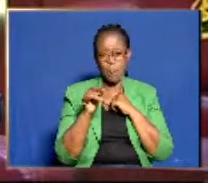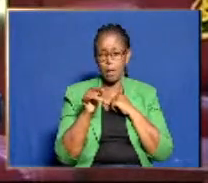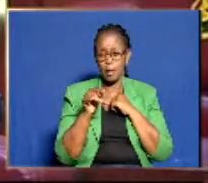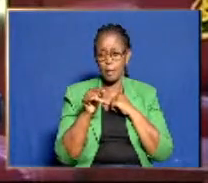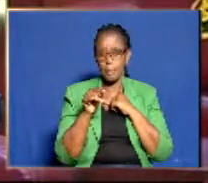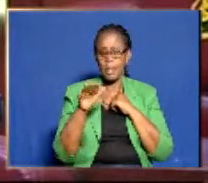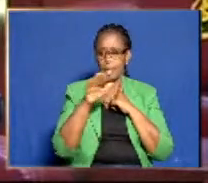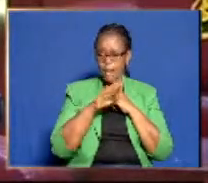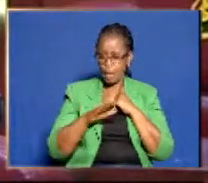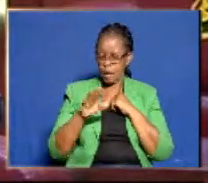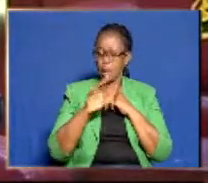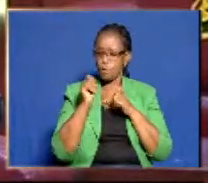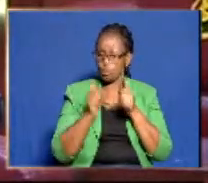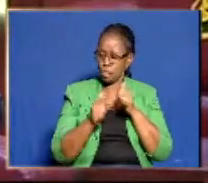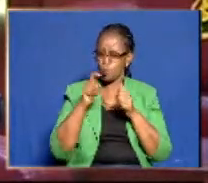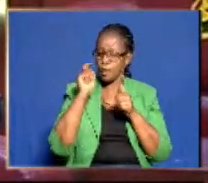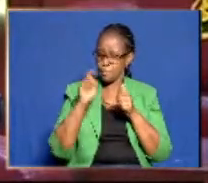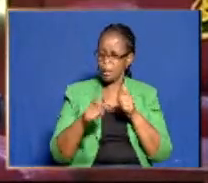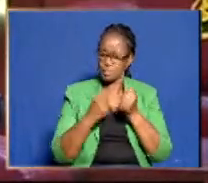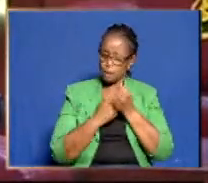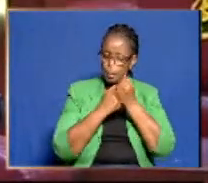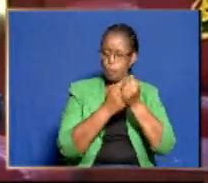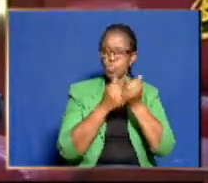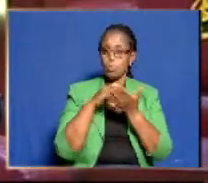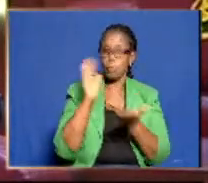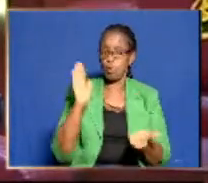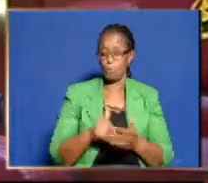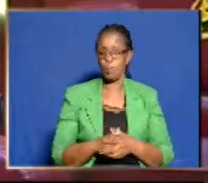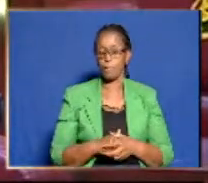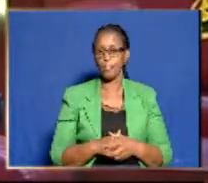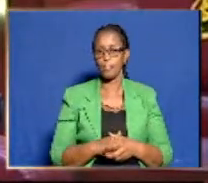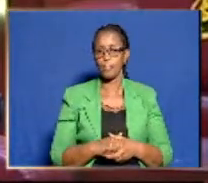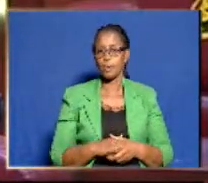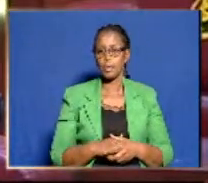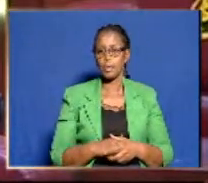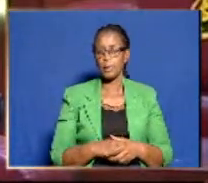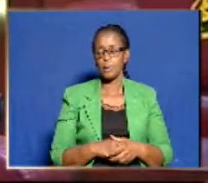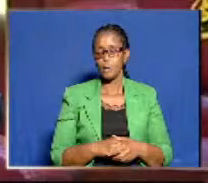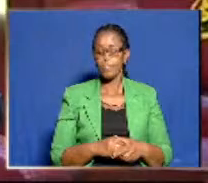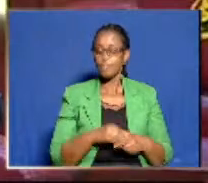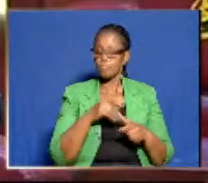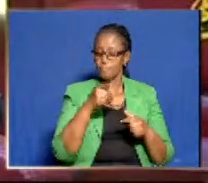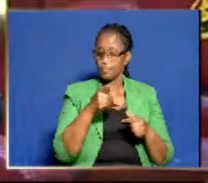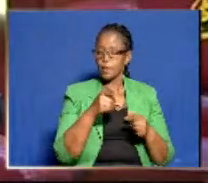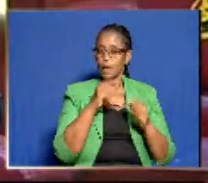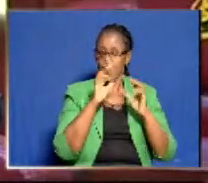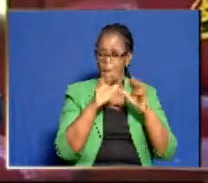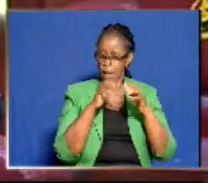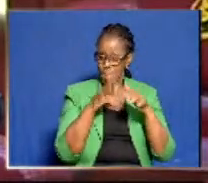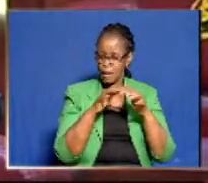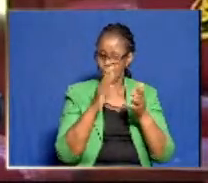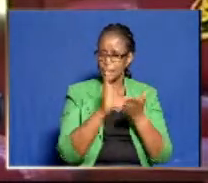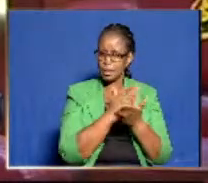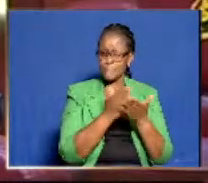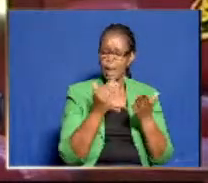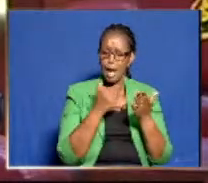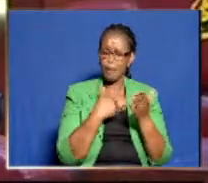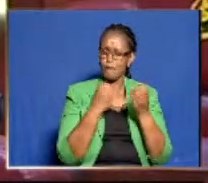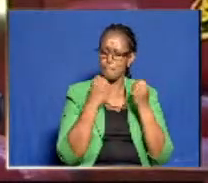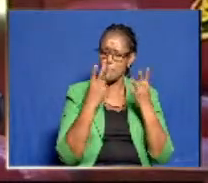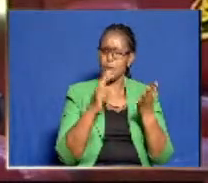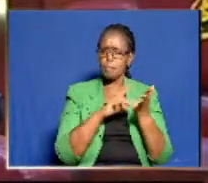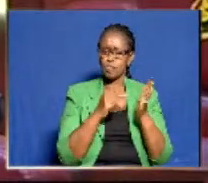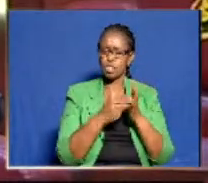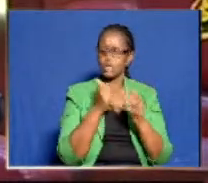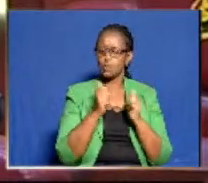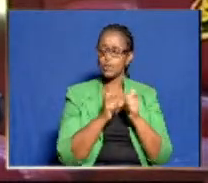that should really be looked into, as I said earlier. The sector already having numerous ongoing and stalled projects. Implementation of the projects take too